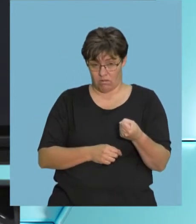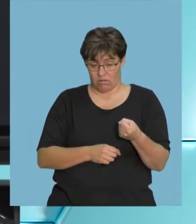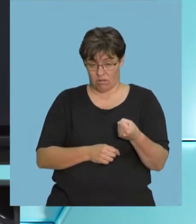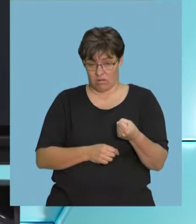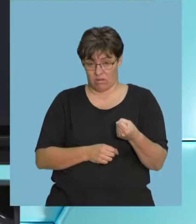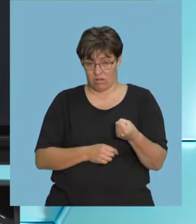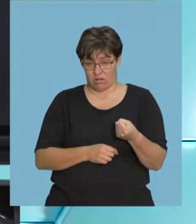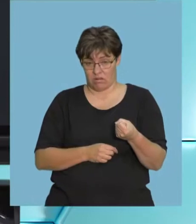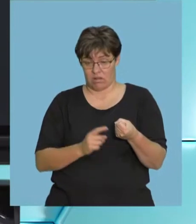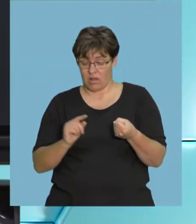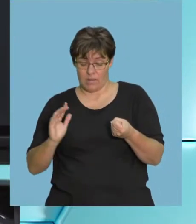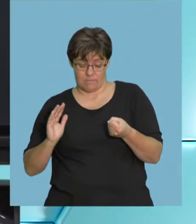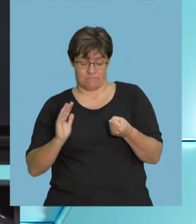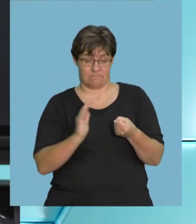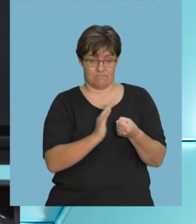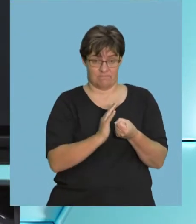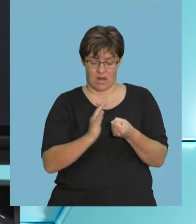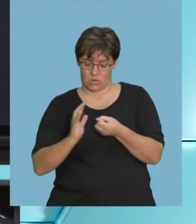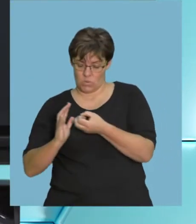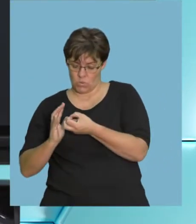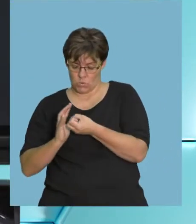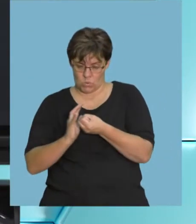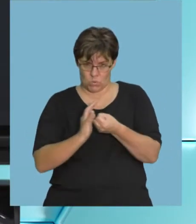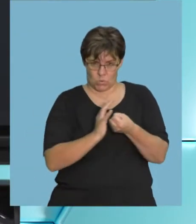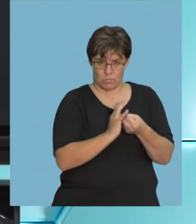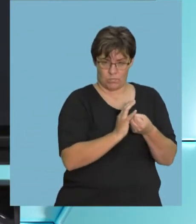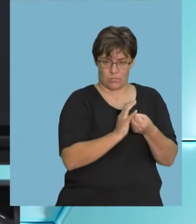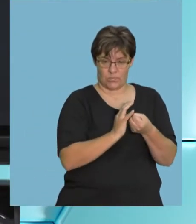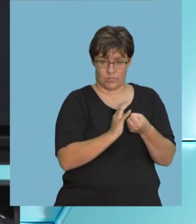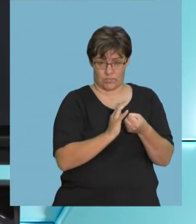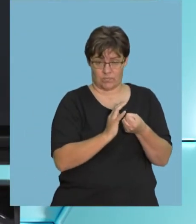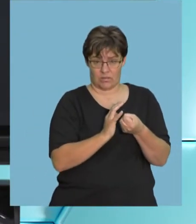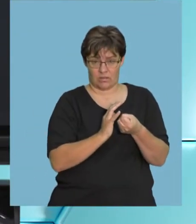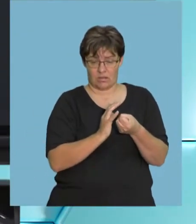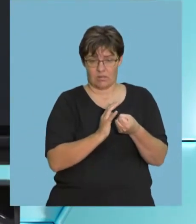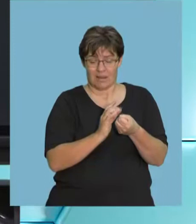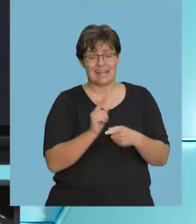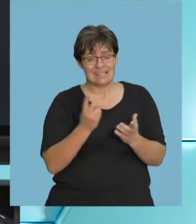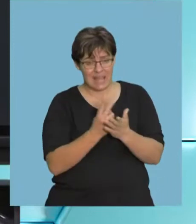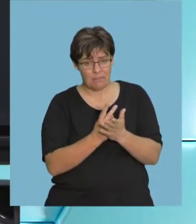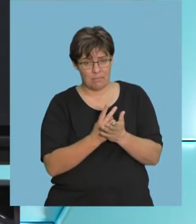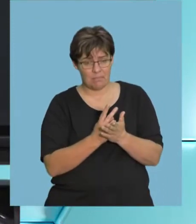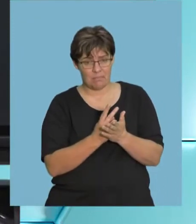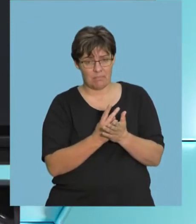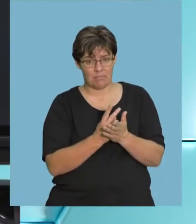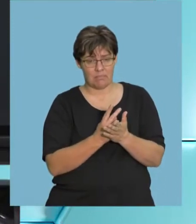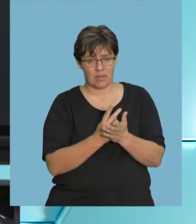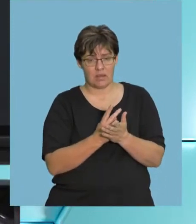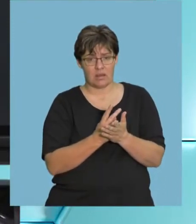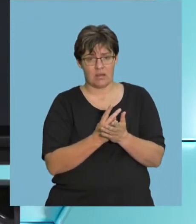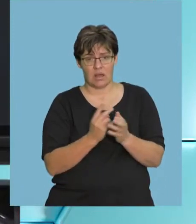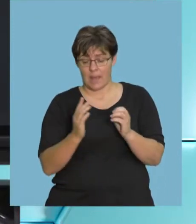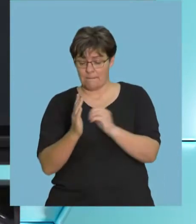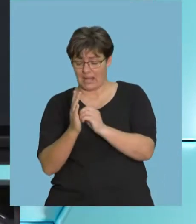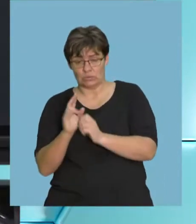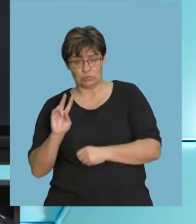2 towards itself. So this is the force exerted by magnet 1 on magnet 2. Now, on the other hand, let's think